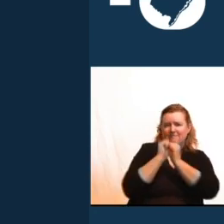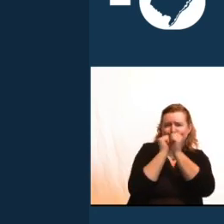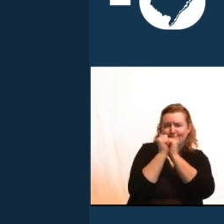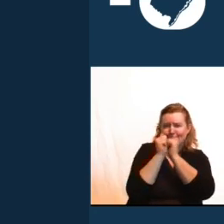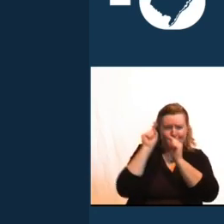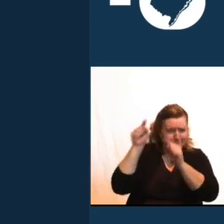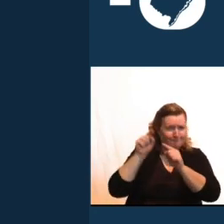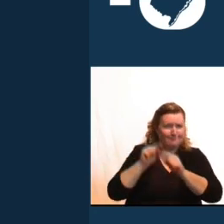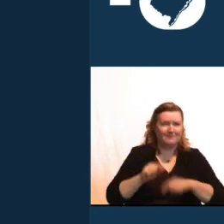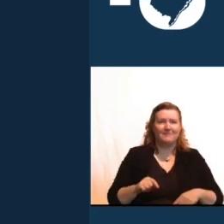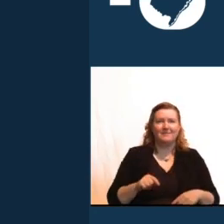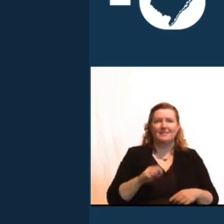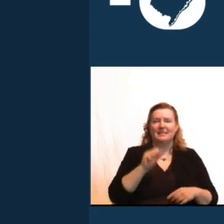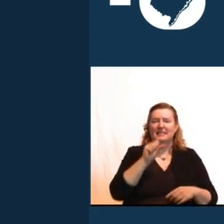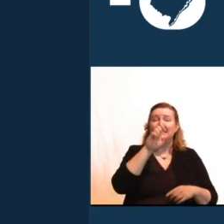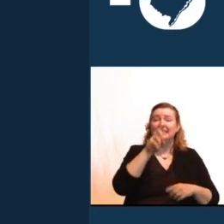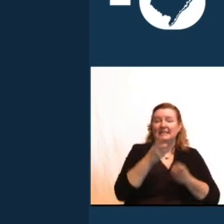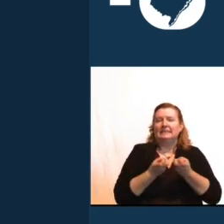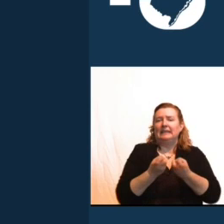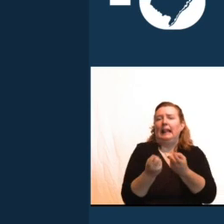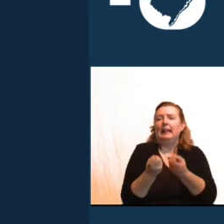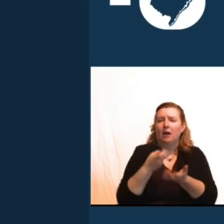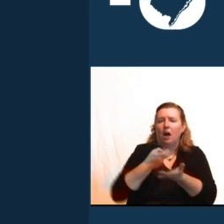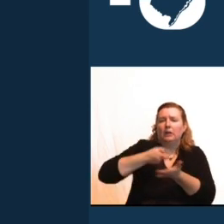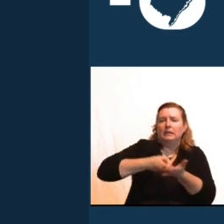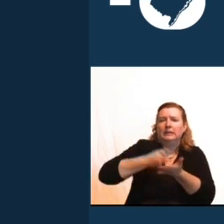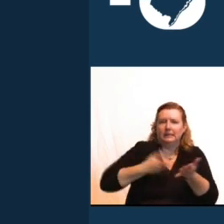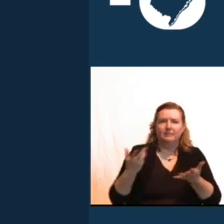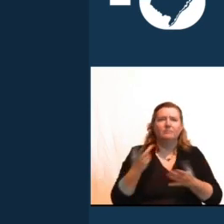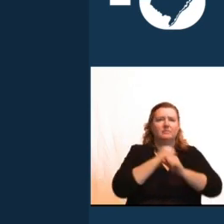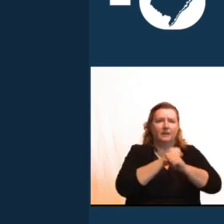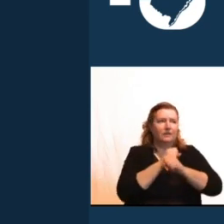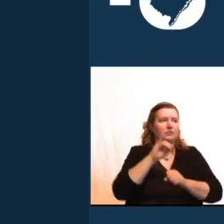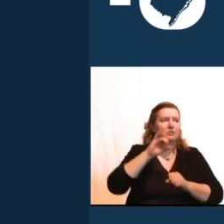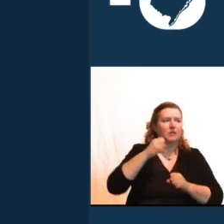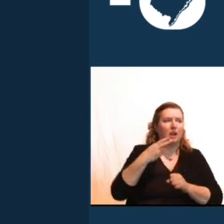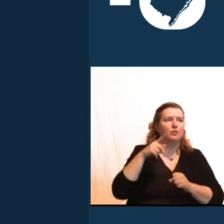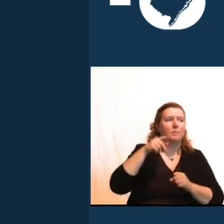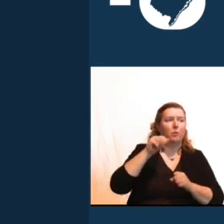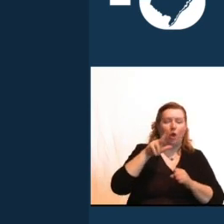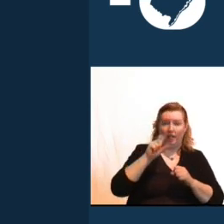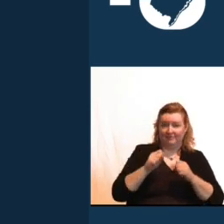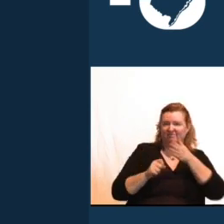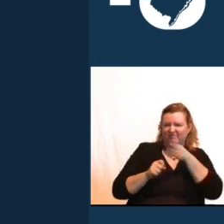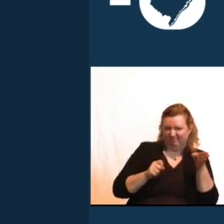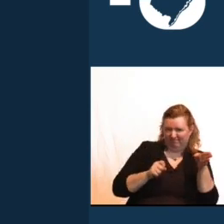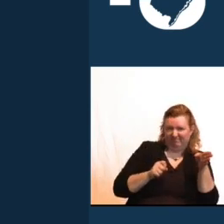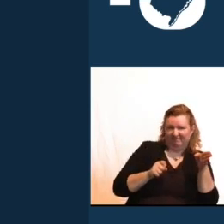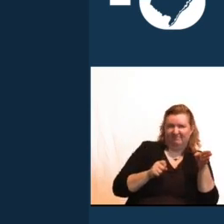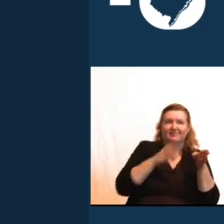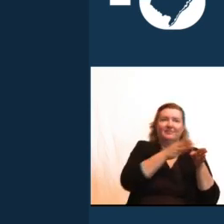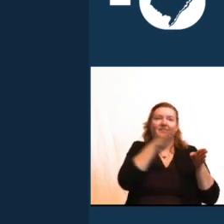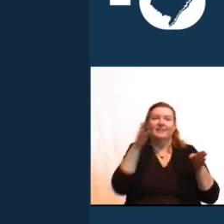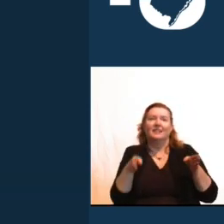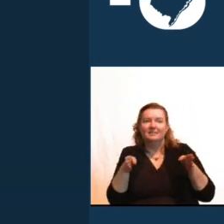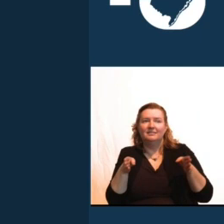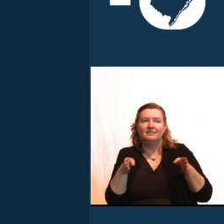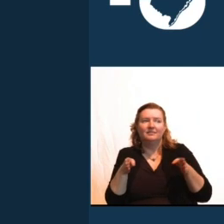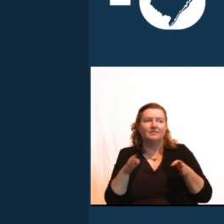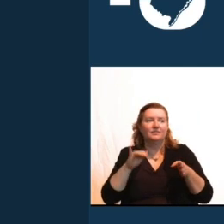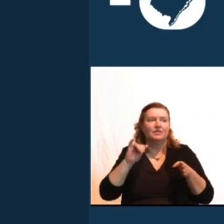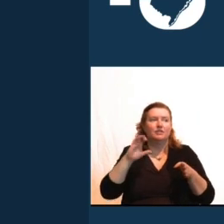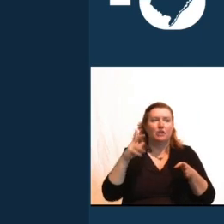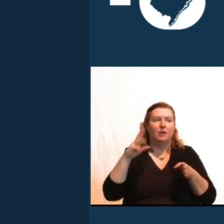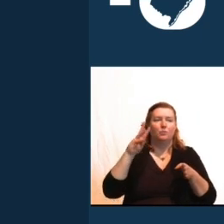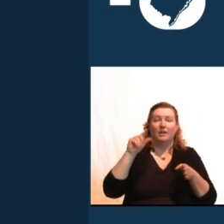from Greenbrook, and Franklin Lake's Jack Wallace, who plays forward on the same sled hockey team, on the right. We